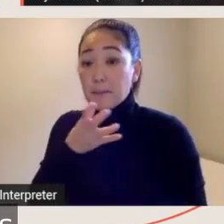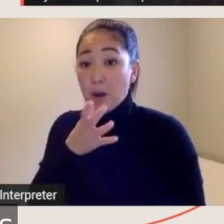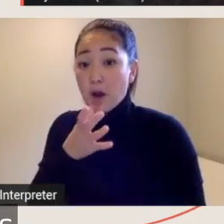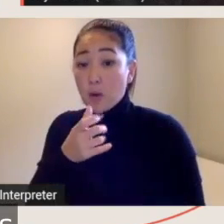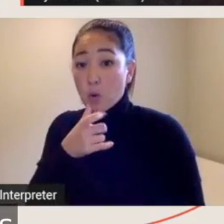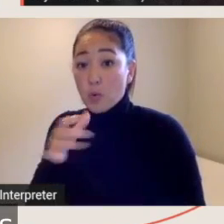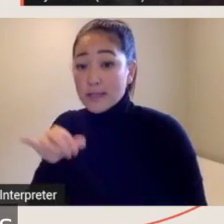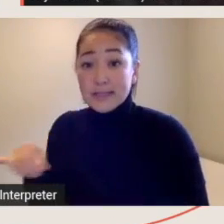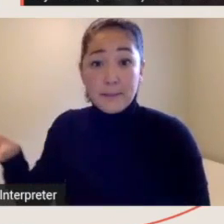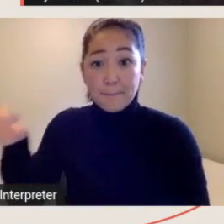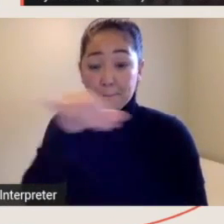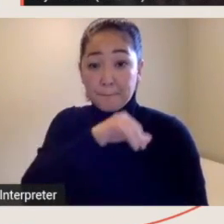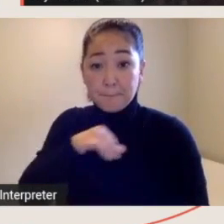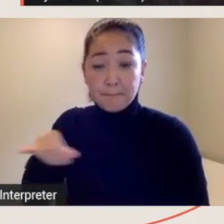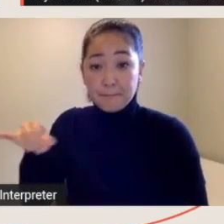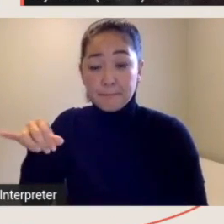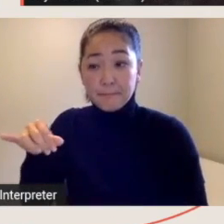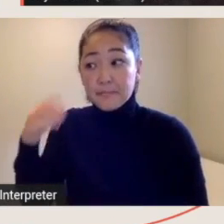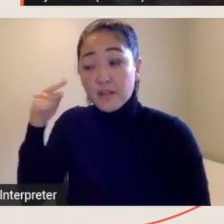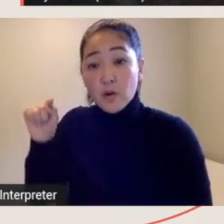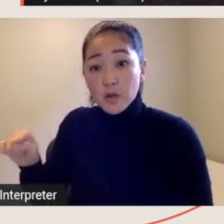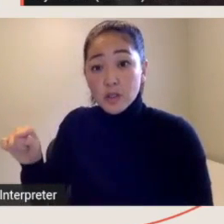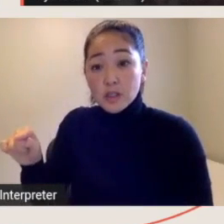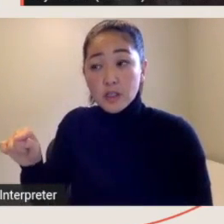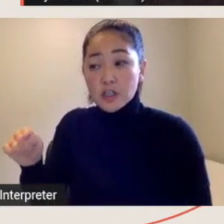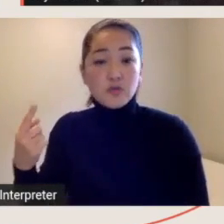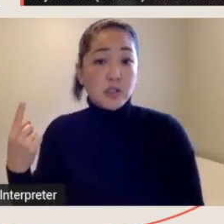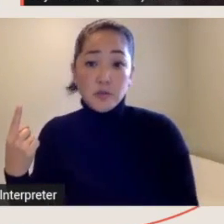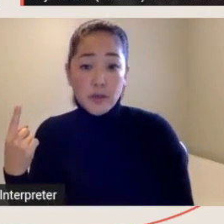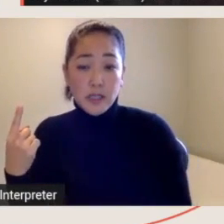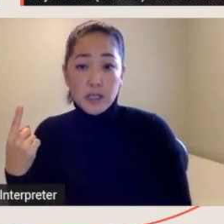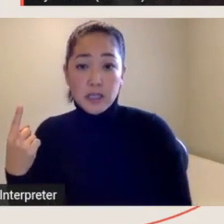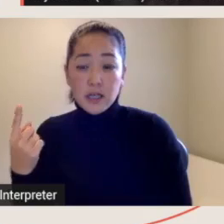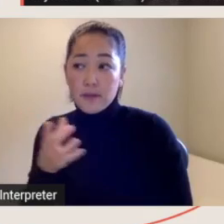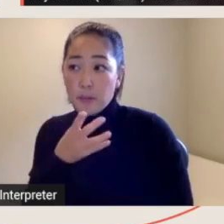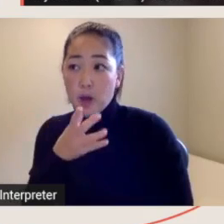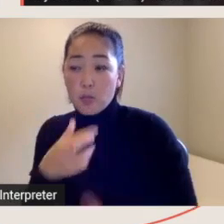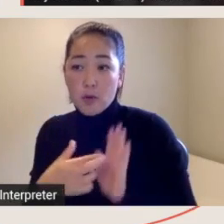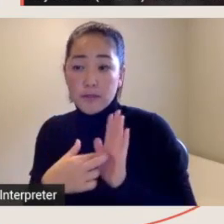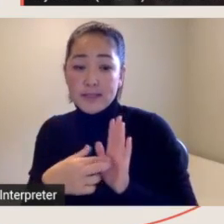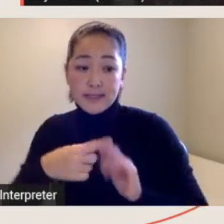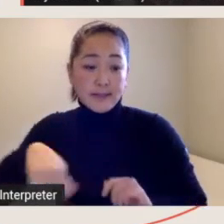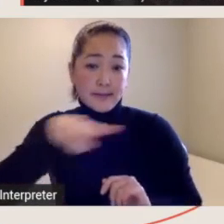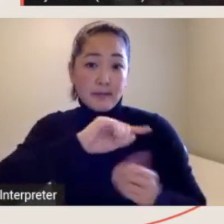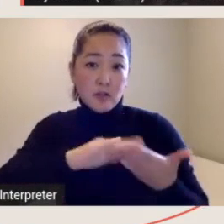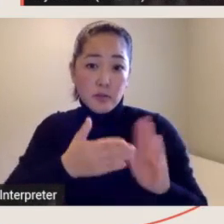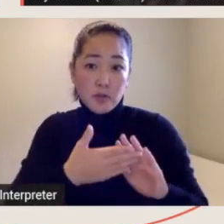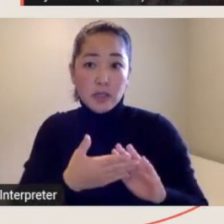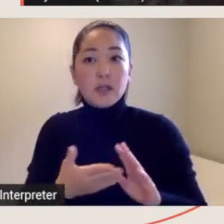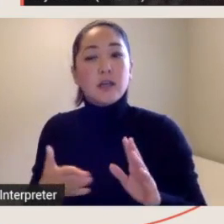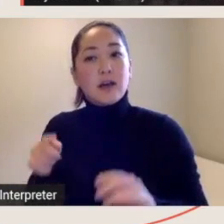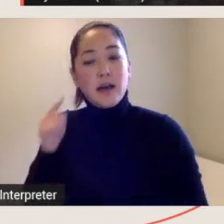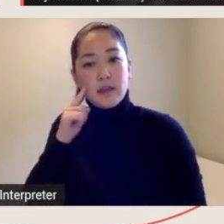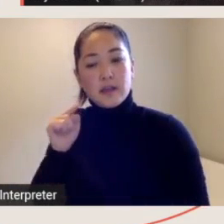around her. And for her, she was just one of them. She was kind of a representative. So she thought that with this story, maybe